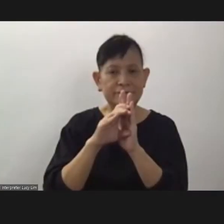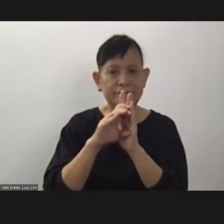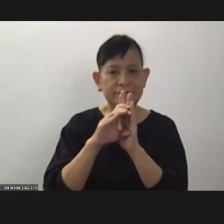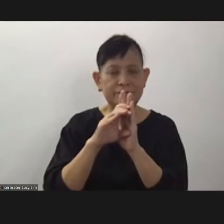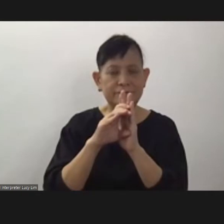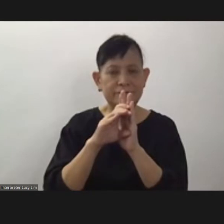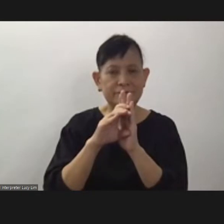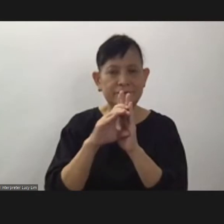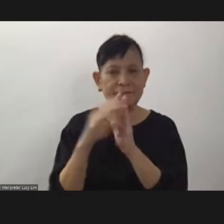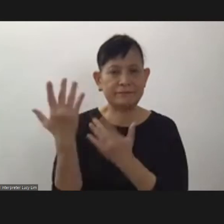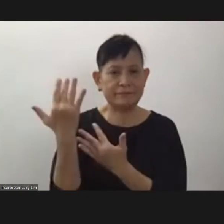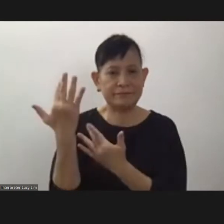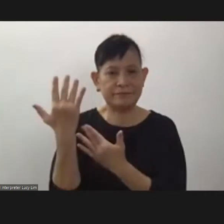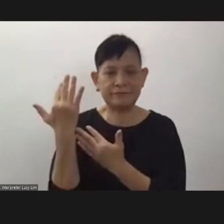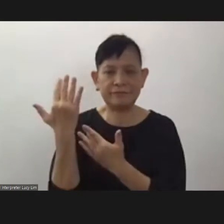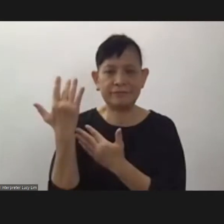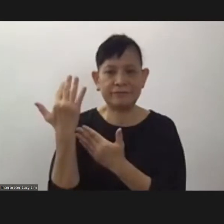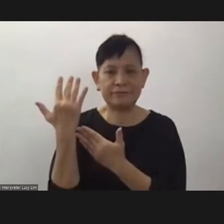Okay, yeah.